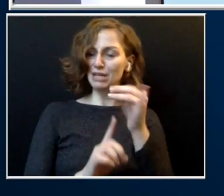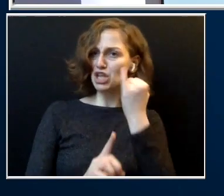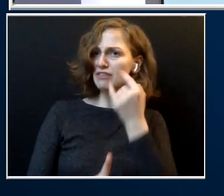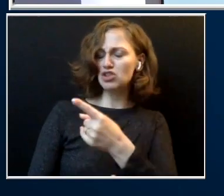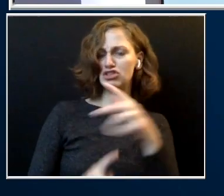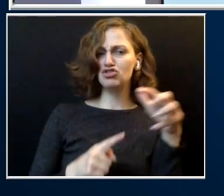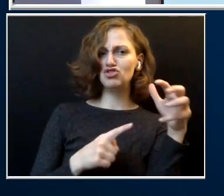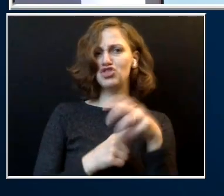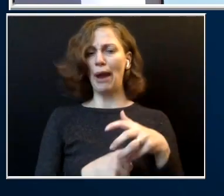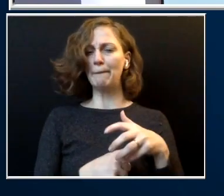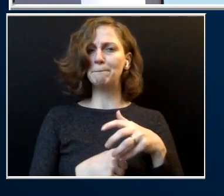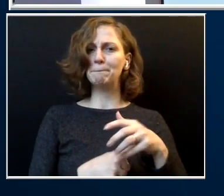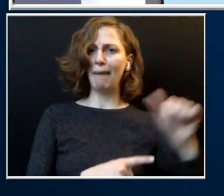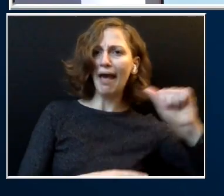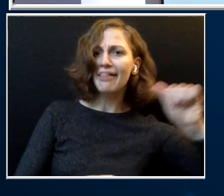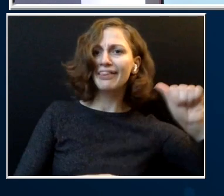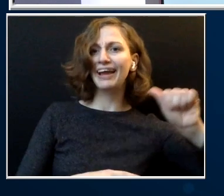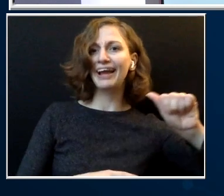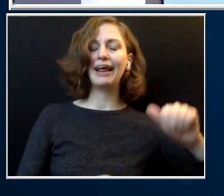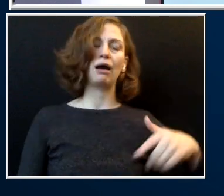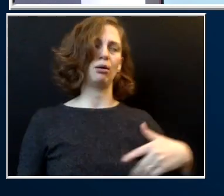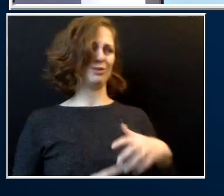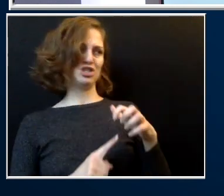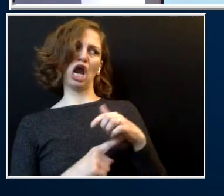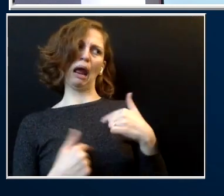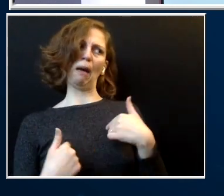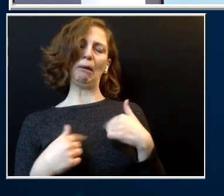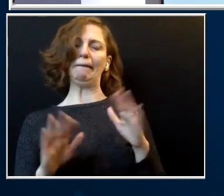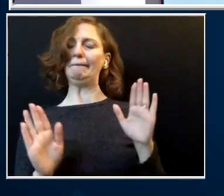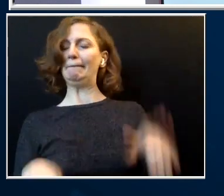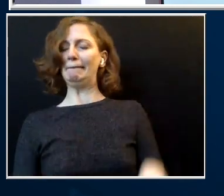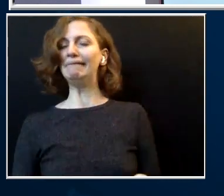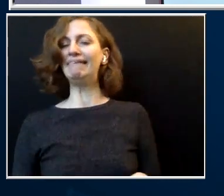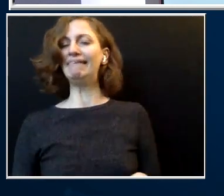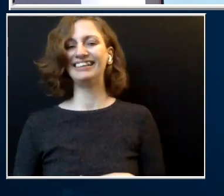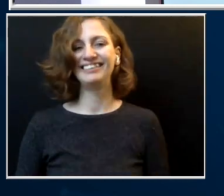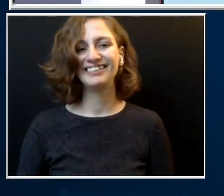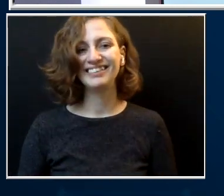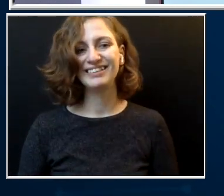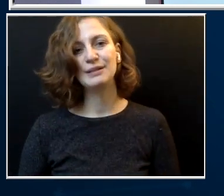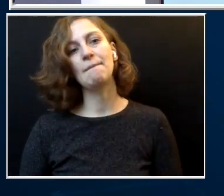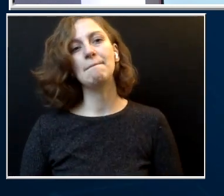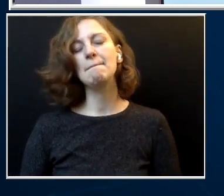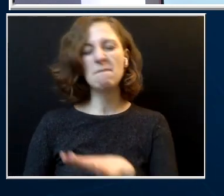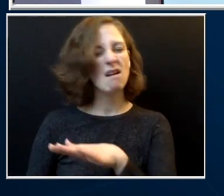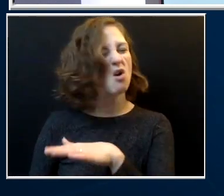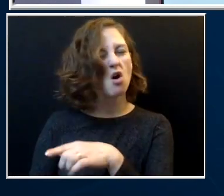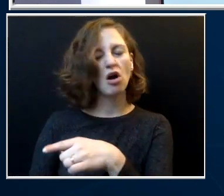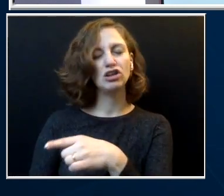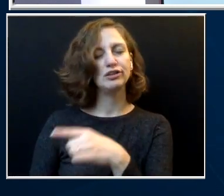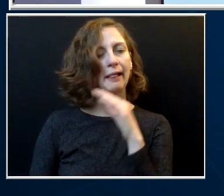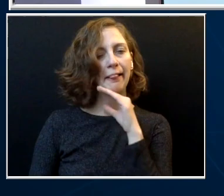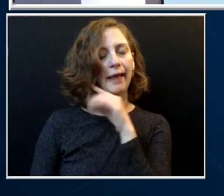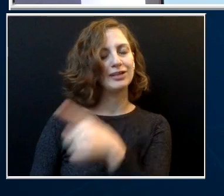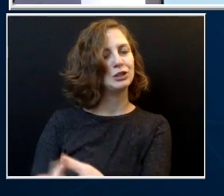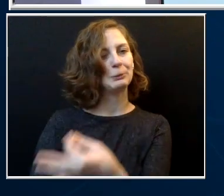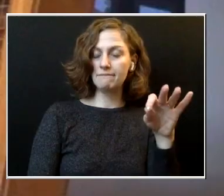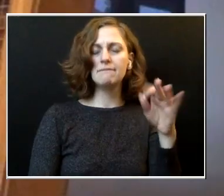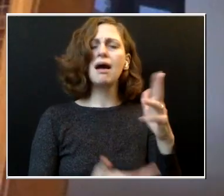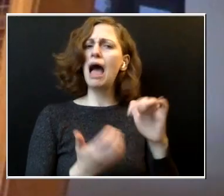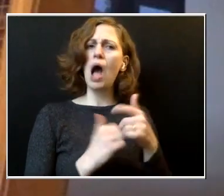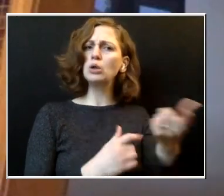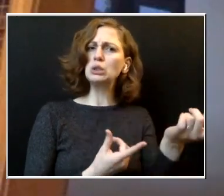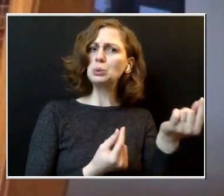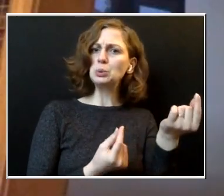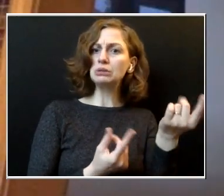good. So, I wouldn't say I was a champ. now, Don't let her lie to you. She's good. She's good. How's your brother doing, Madonna?